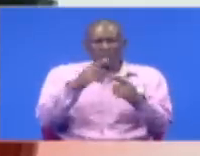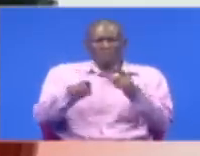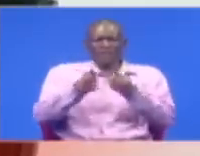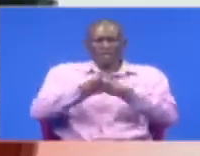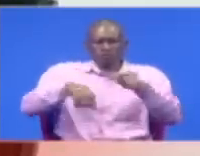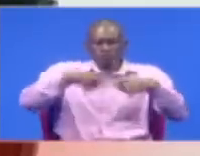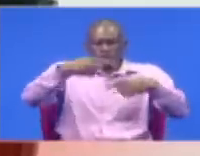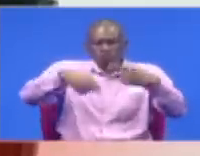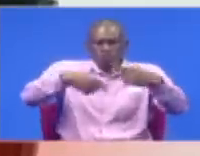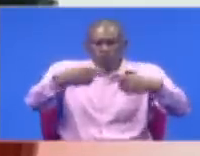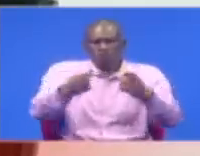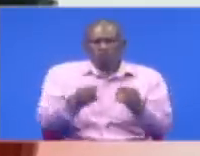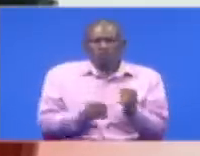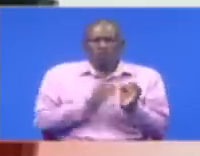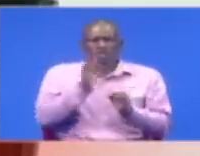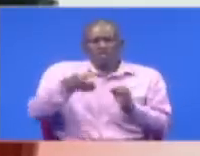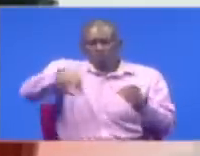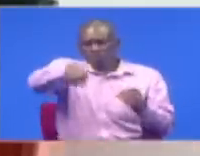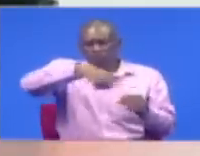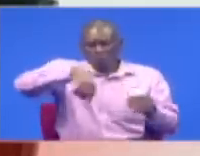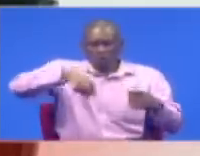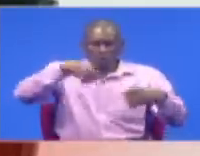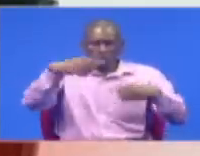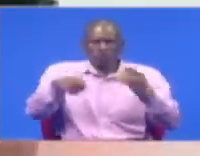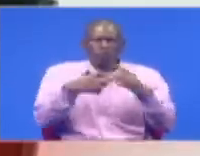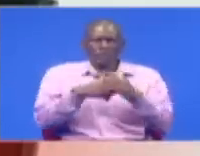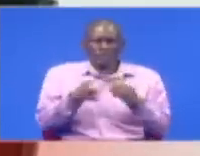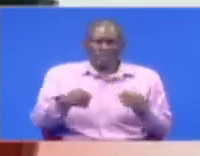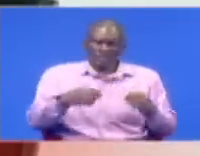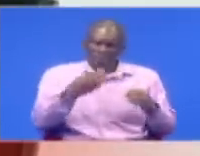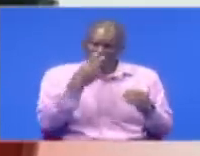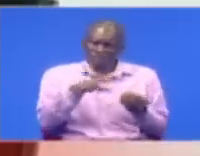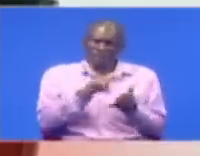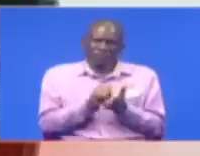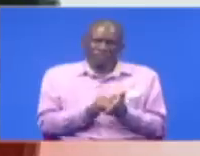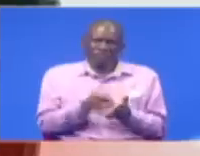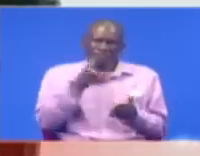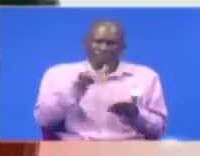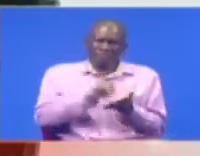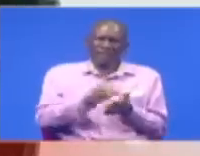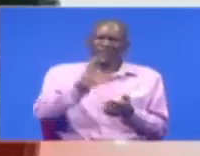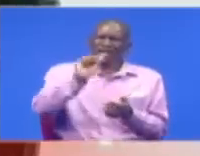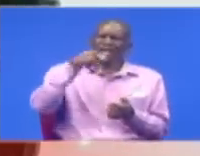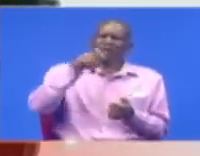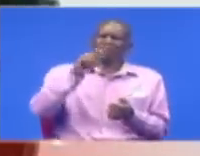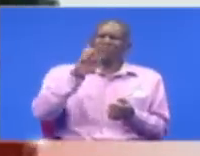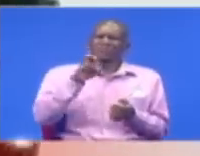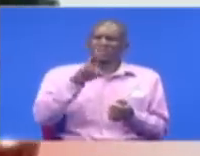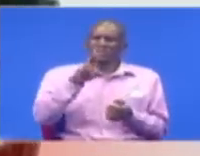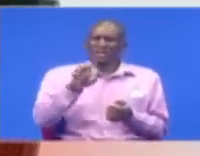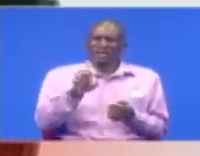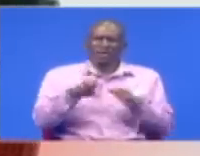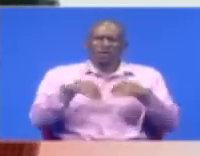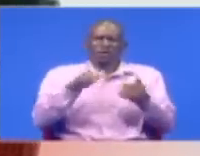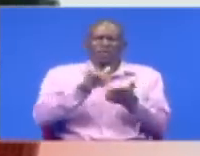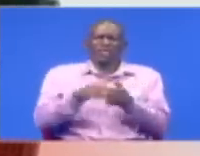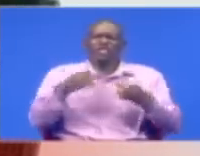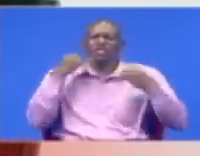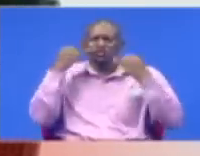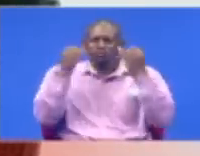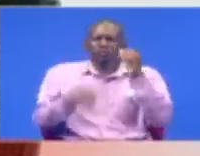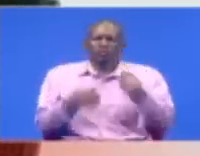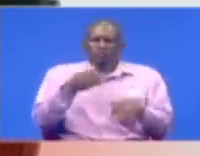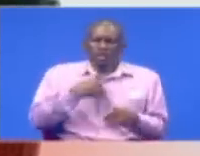progress, if we progress, we start finding that that capture or that information we